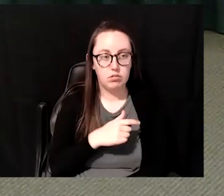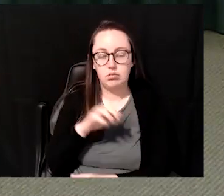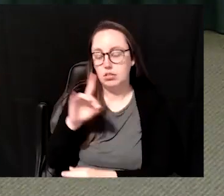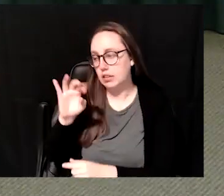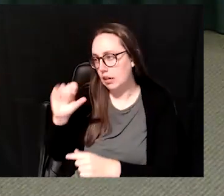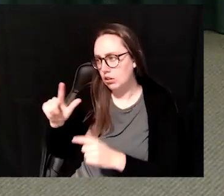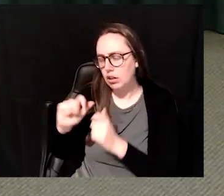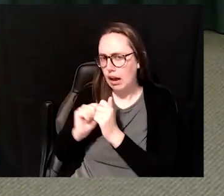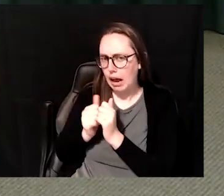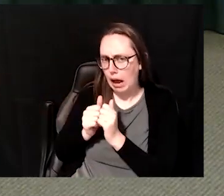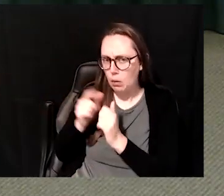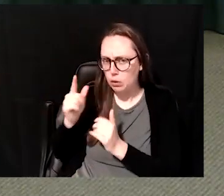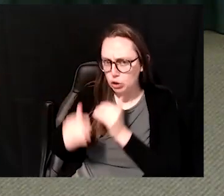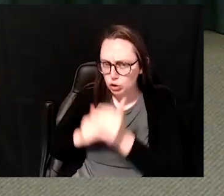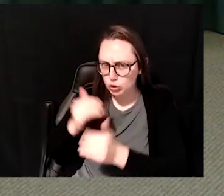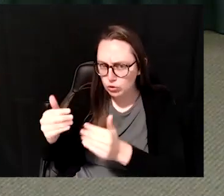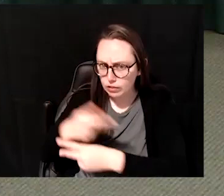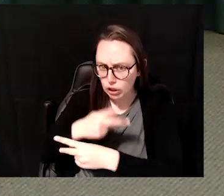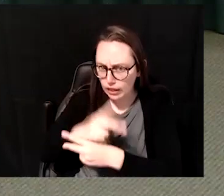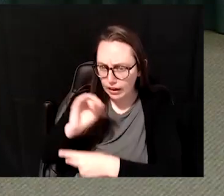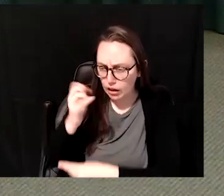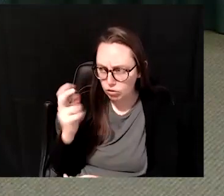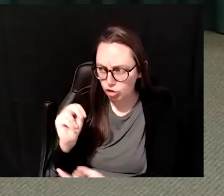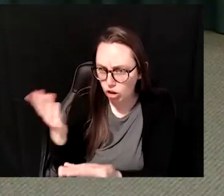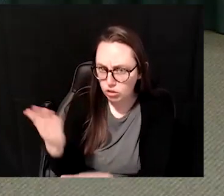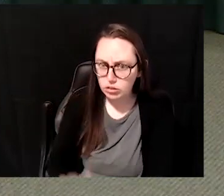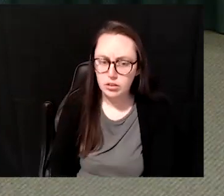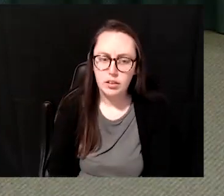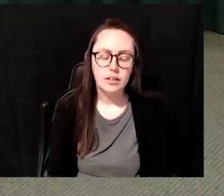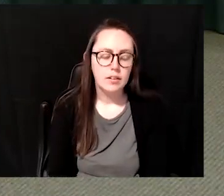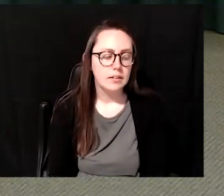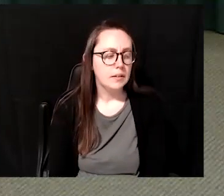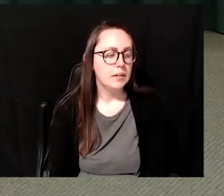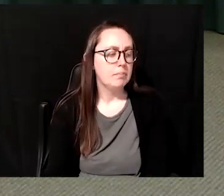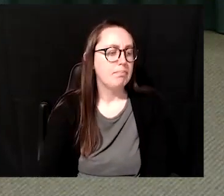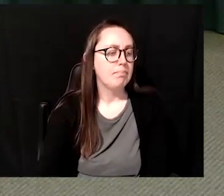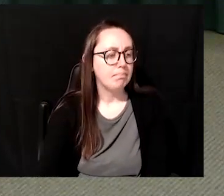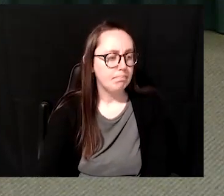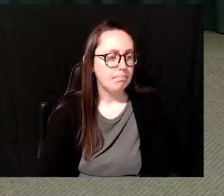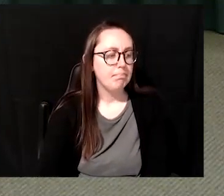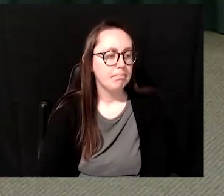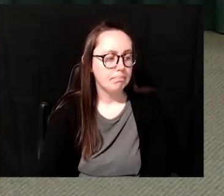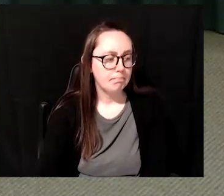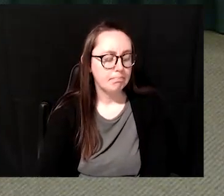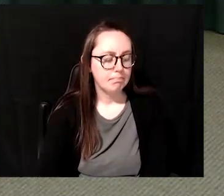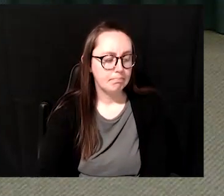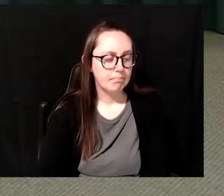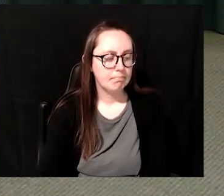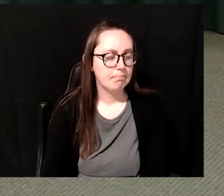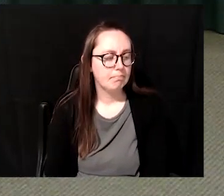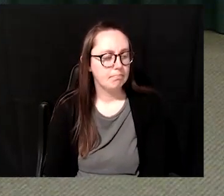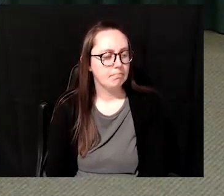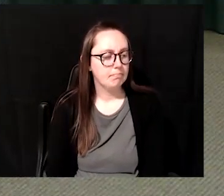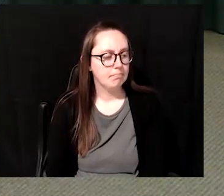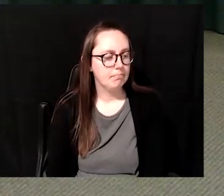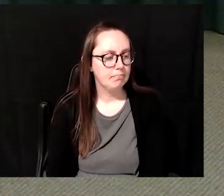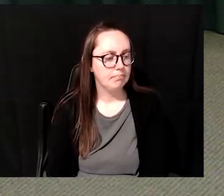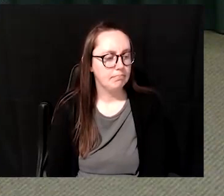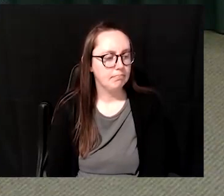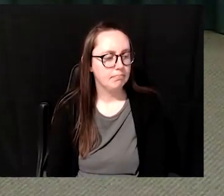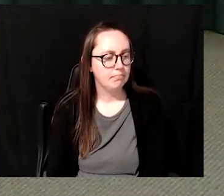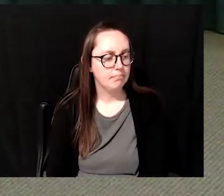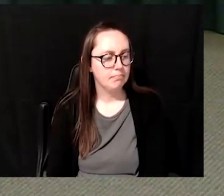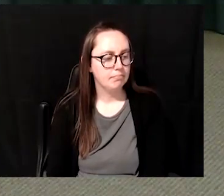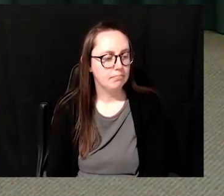well um I would I would think about how uh different approaches to secure